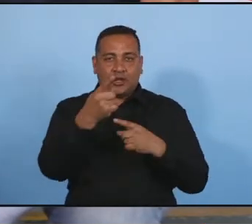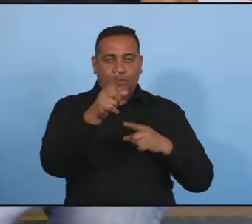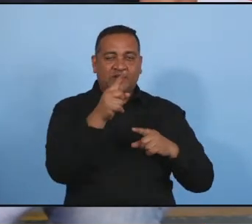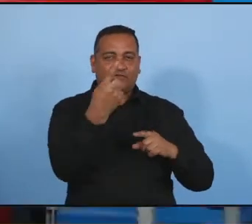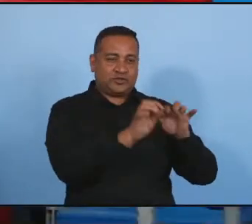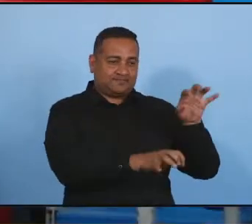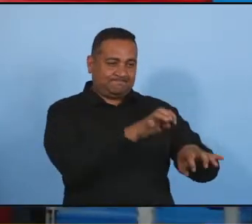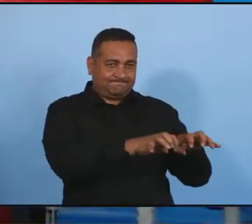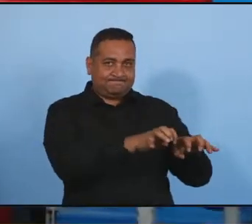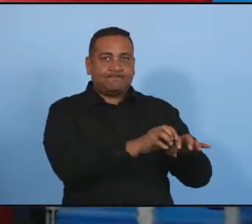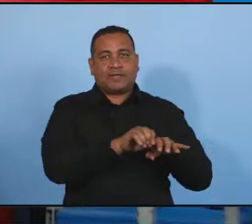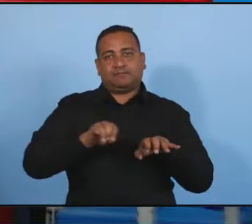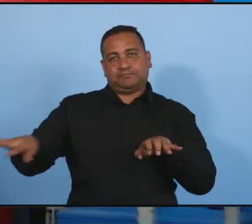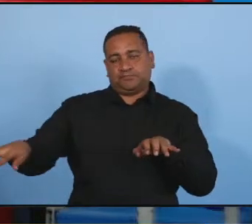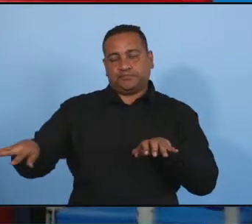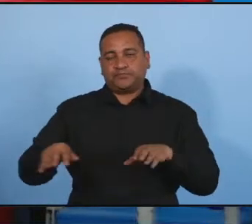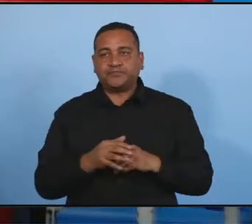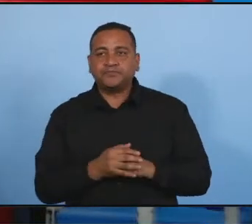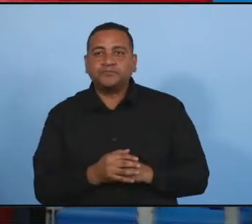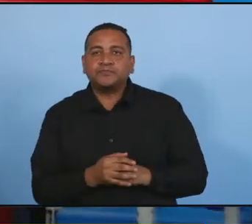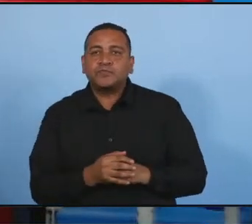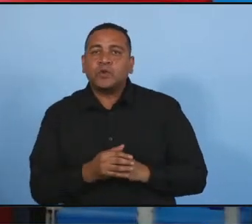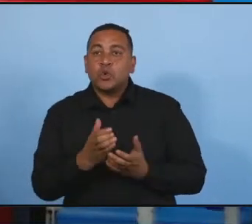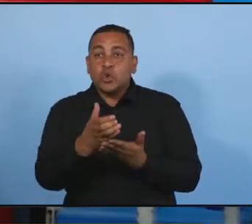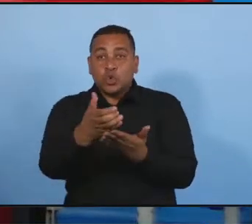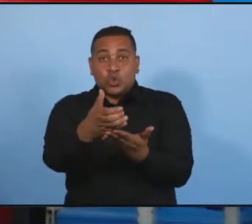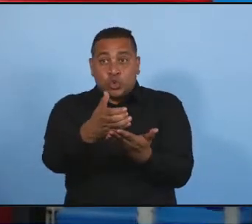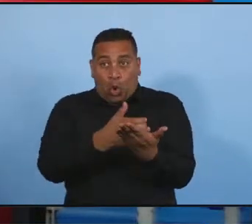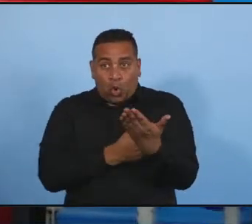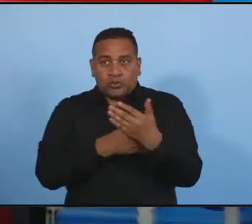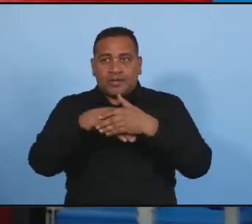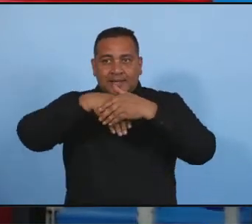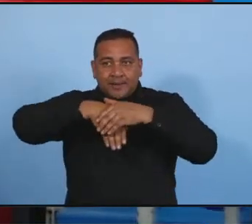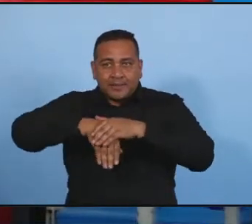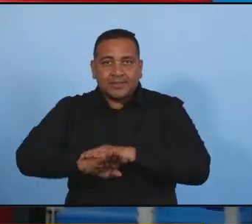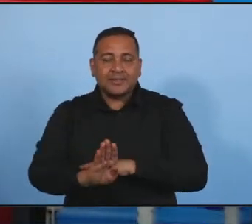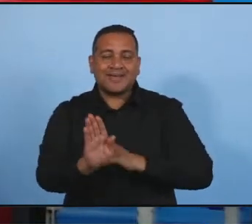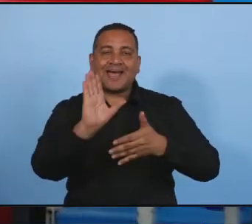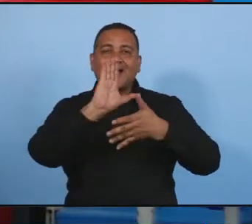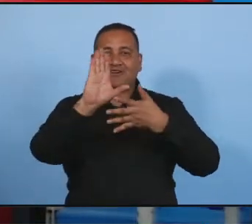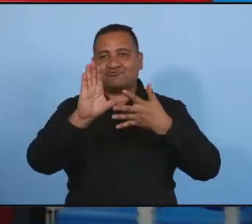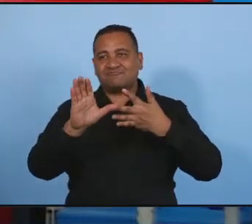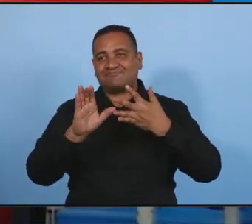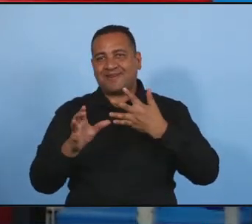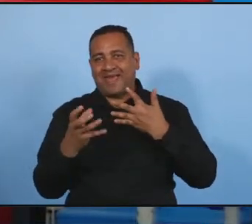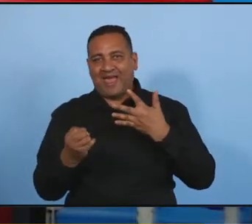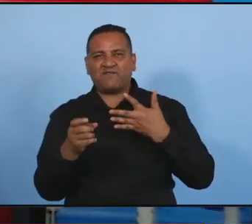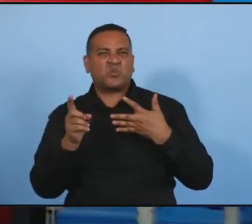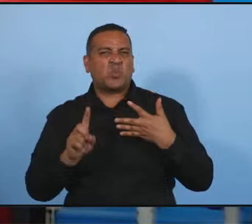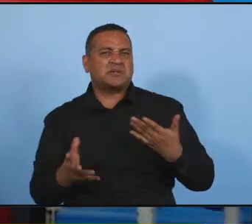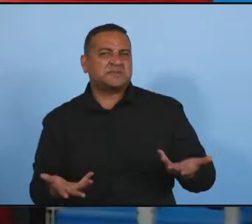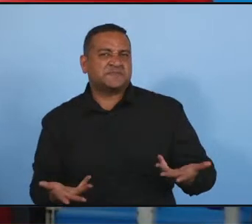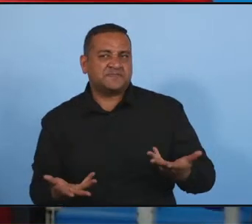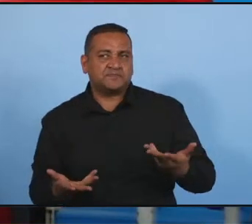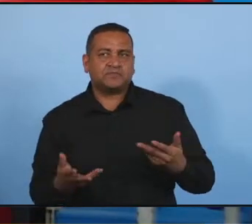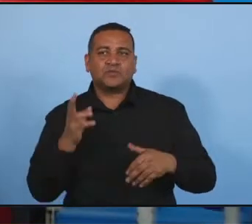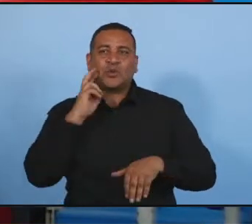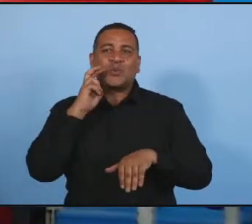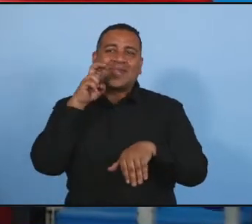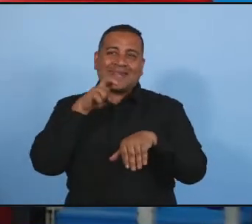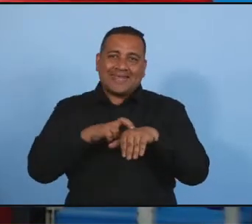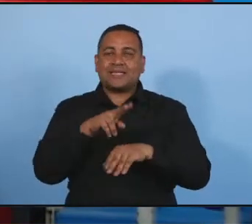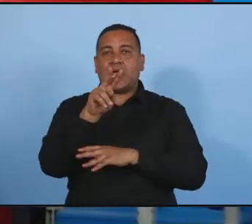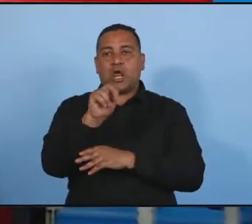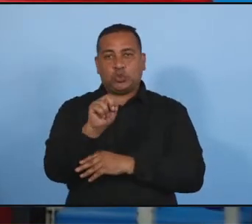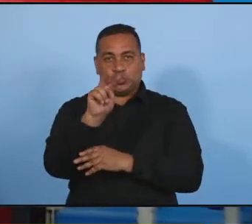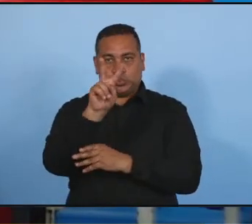criteria will be your N2, full N2, which is your drawing, your mathematics,